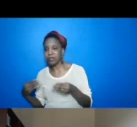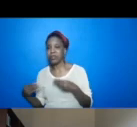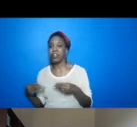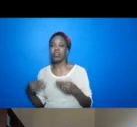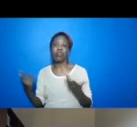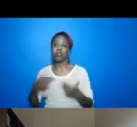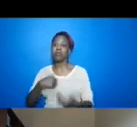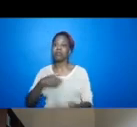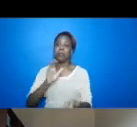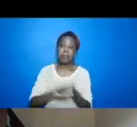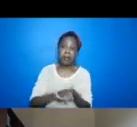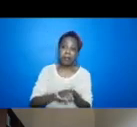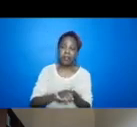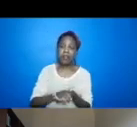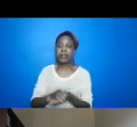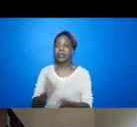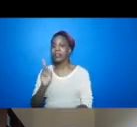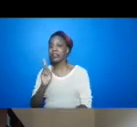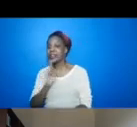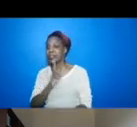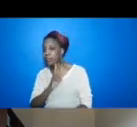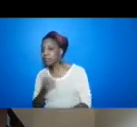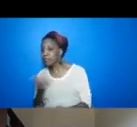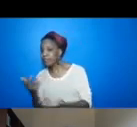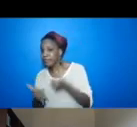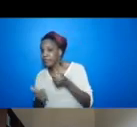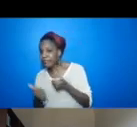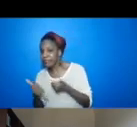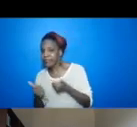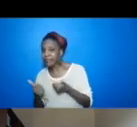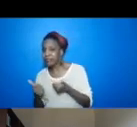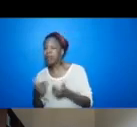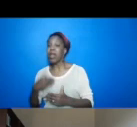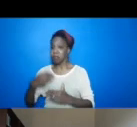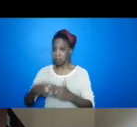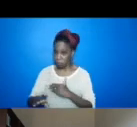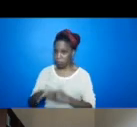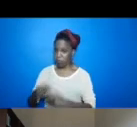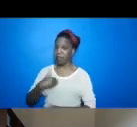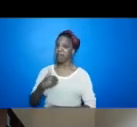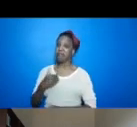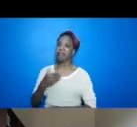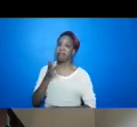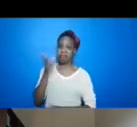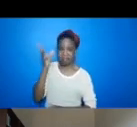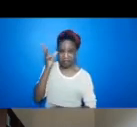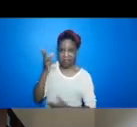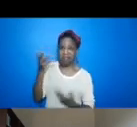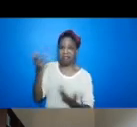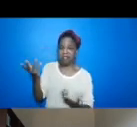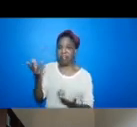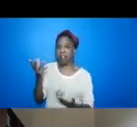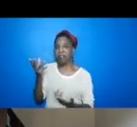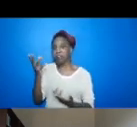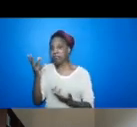So you're born into a family. That one's not chosen, but you can be flexible in the nature of that relationship. But you can choose whether to be married.